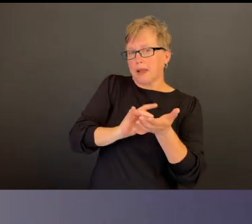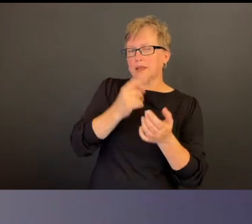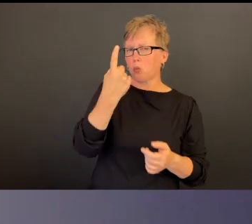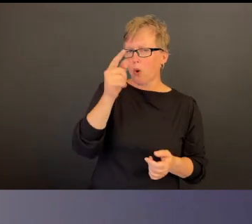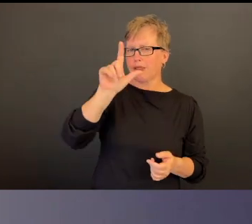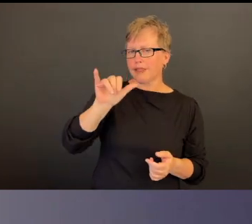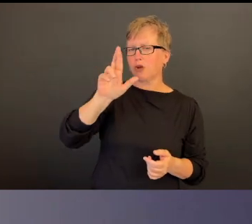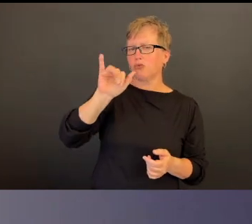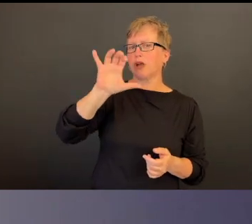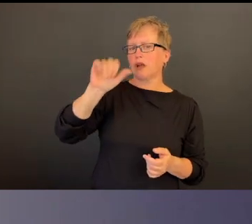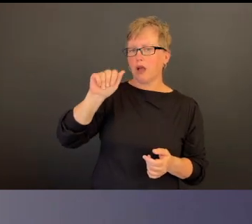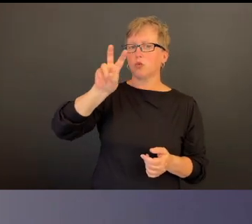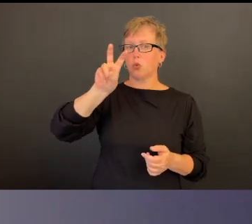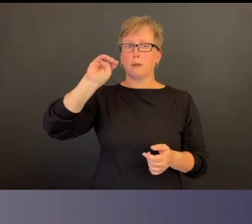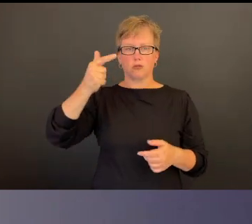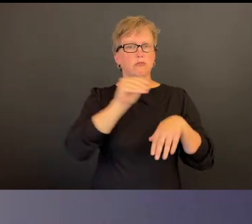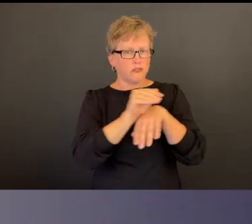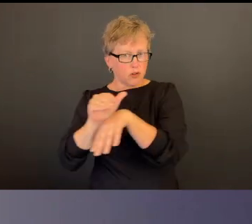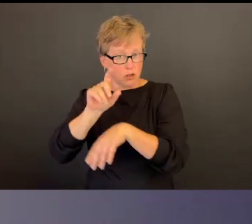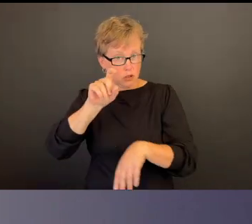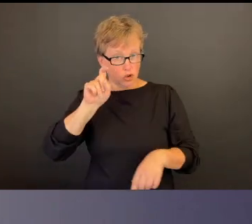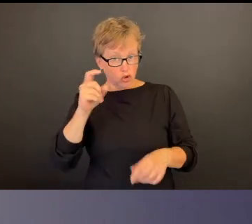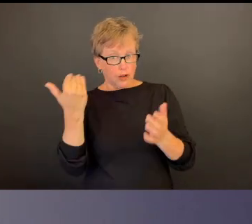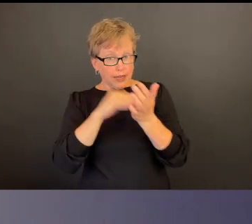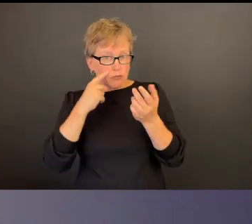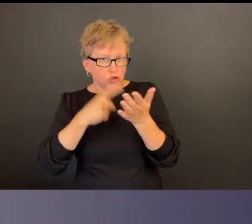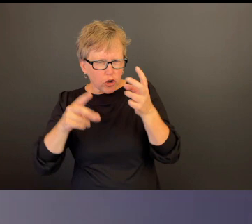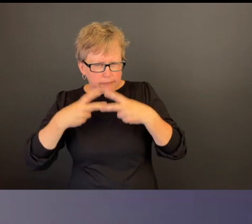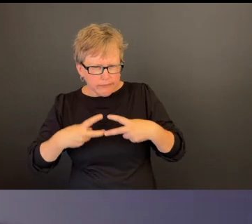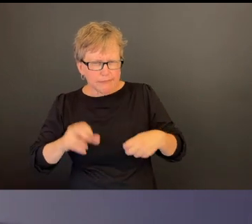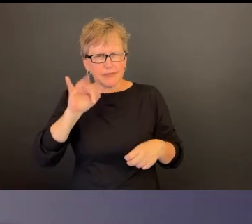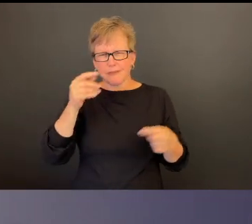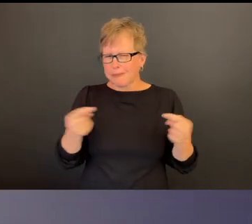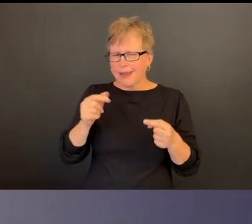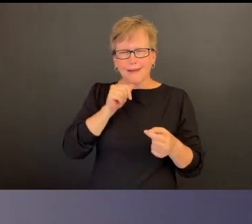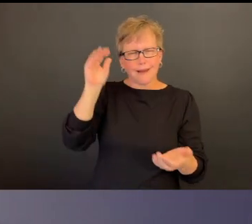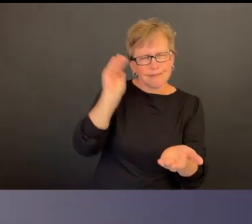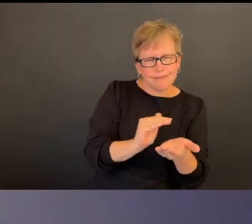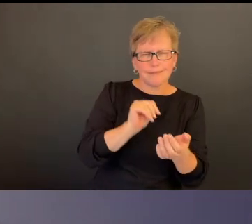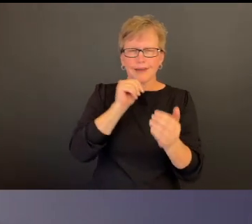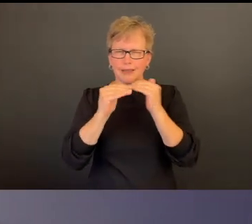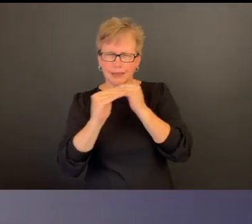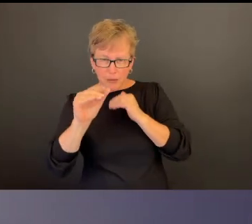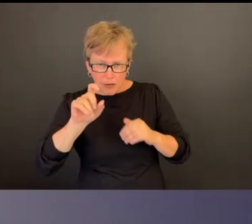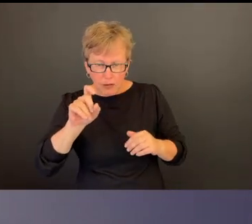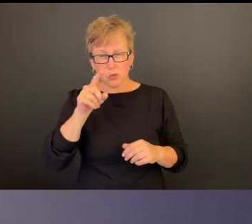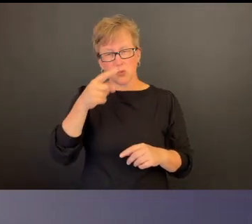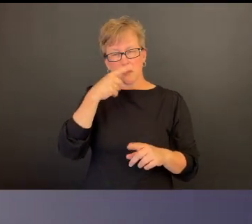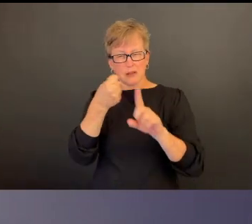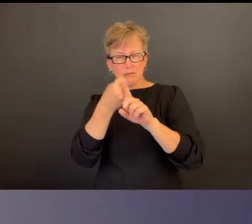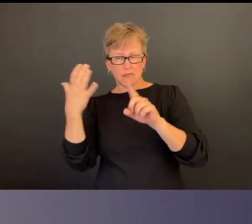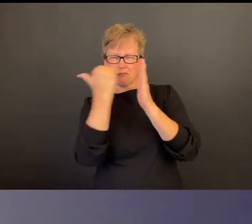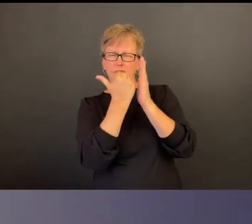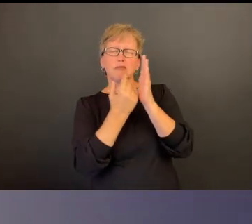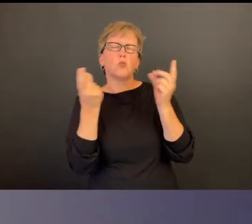taking Lyrica 200 milligrams just once in the evening. Maybe it's time to reevaluate that if the pain's not